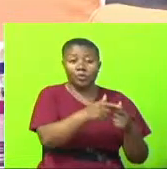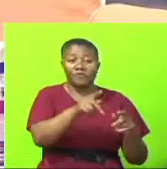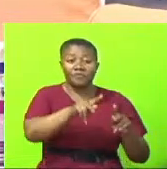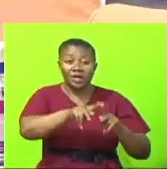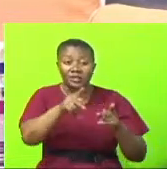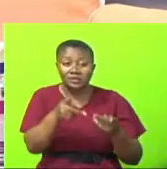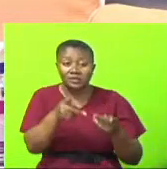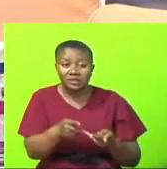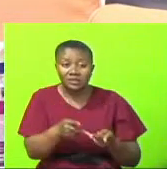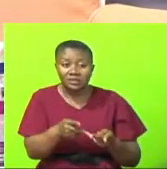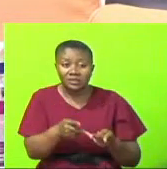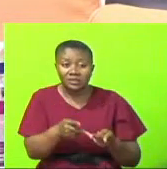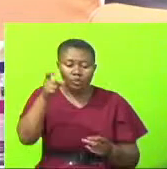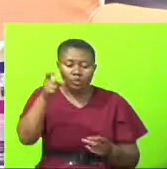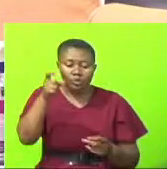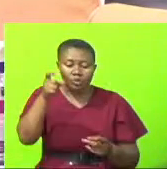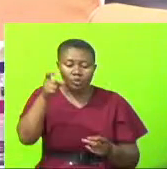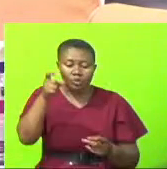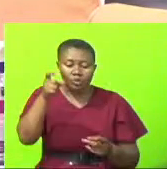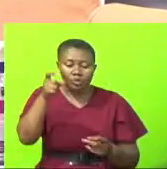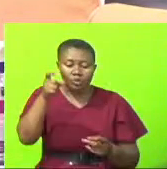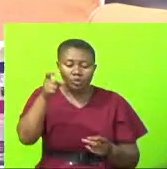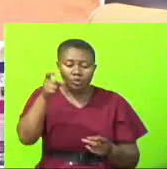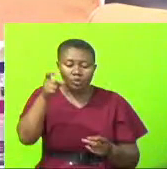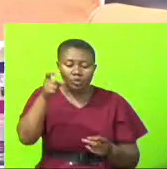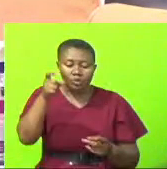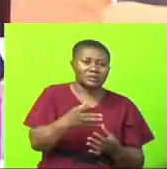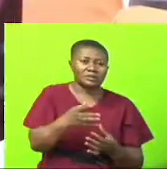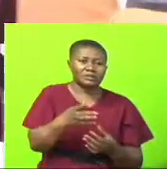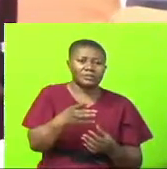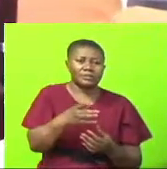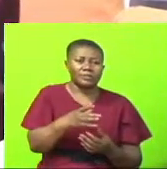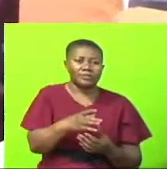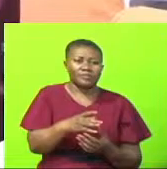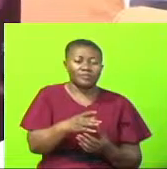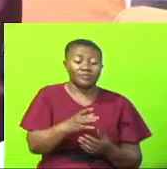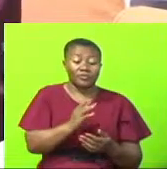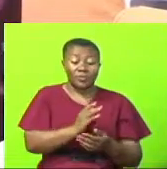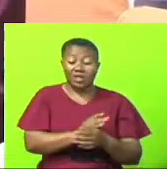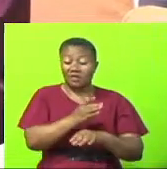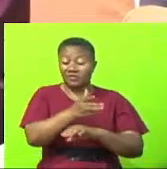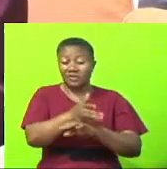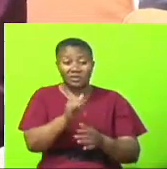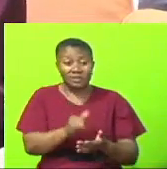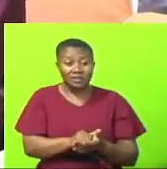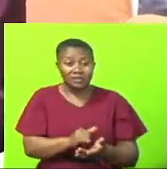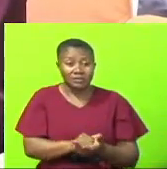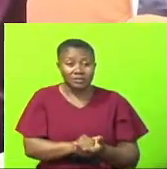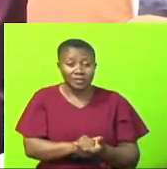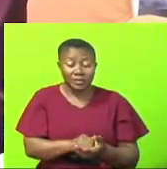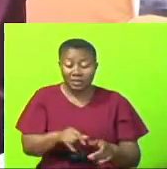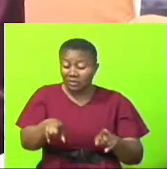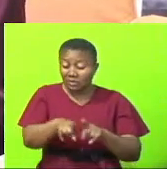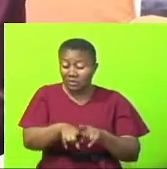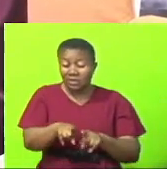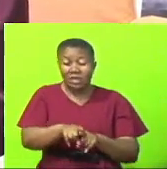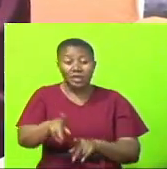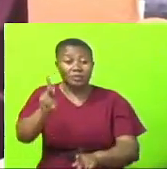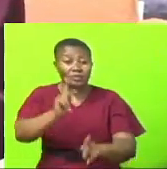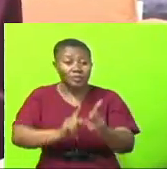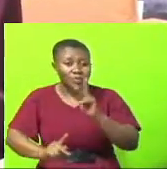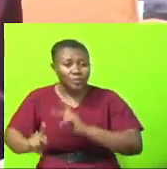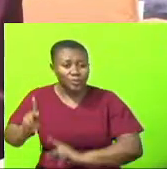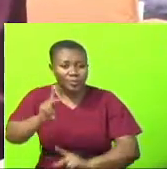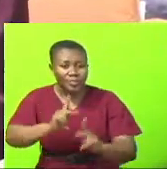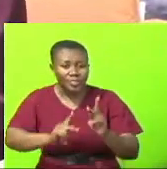to elect a representative to represent them in the elections. After the primaries, it is the same people who, in the